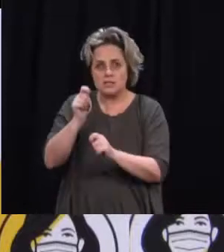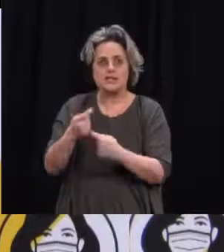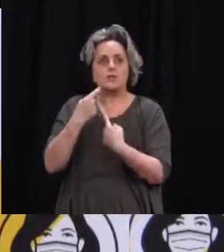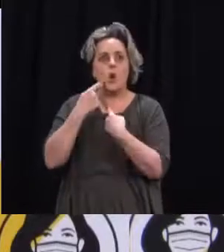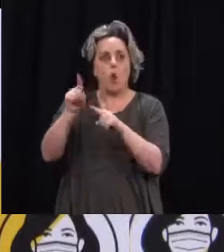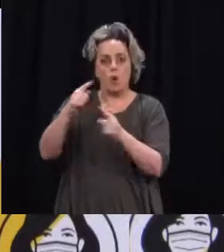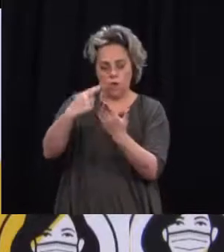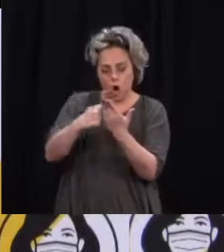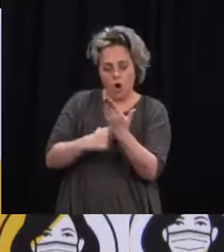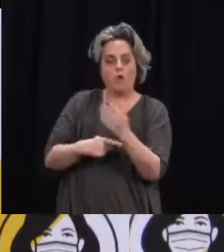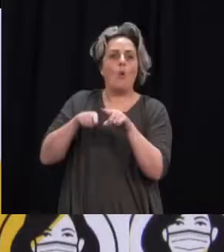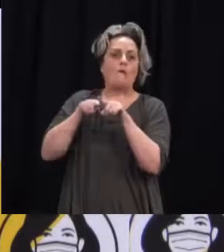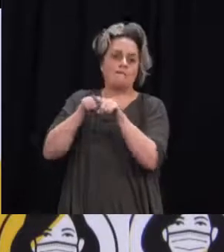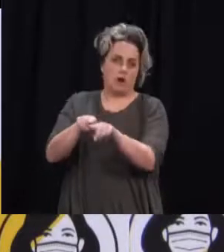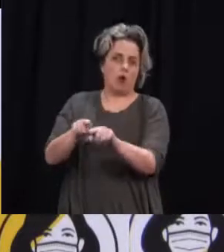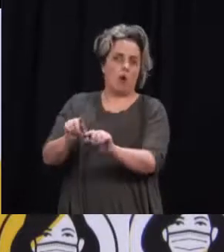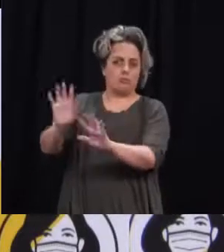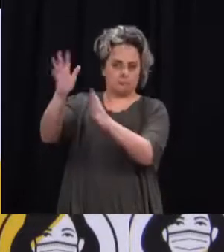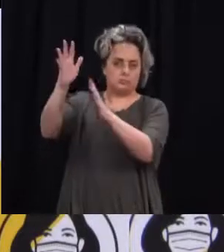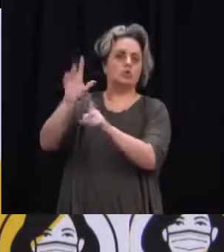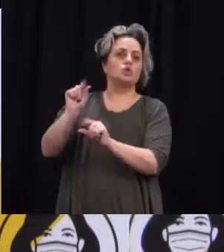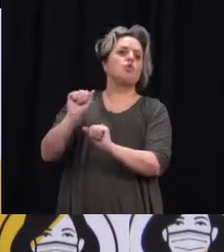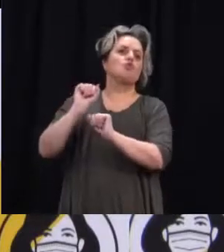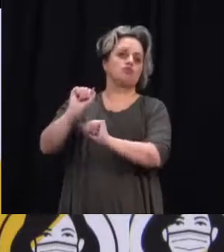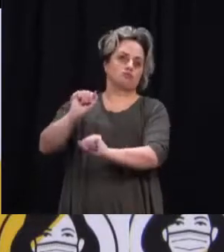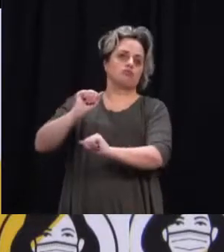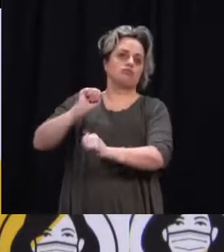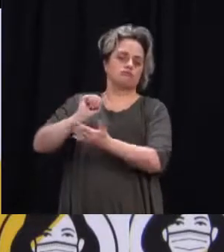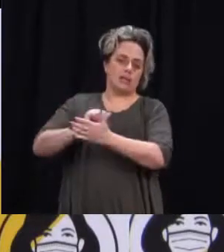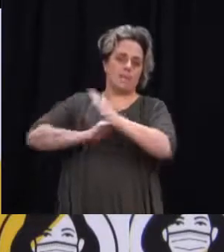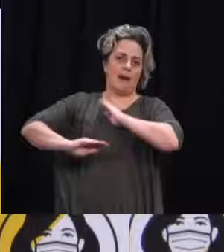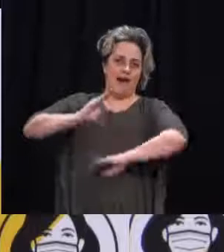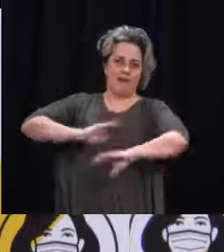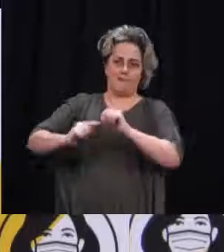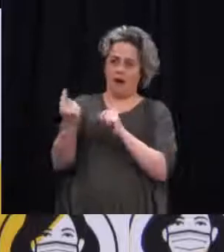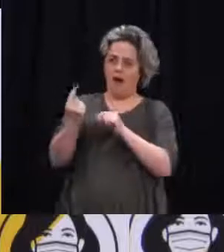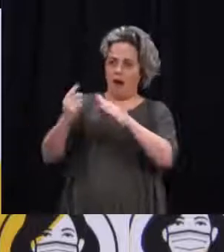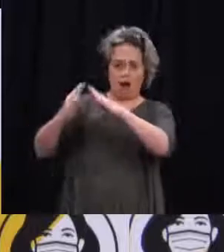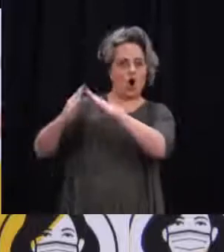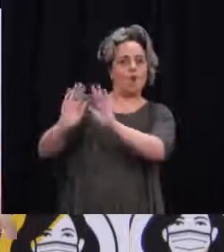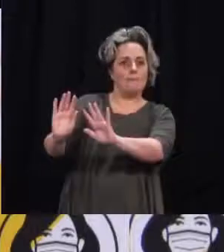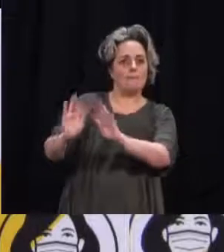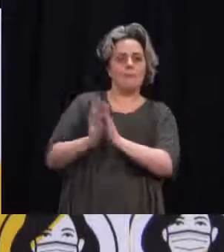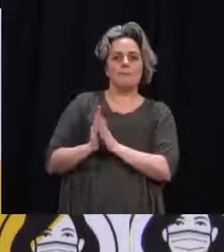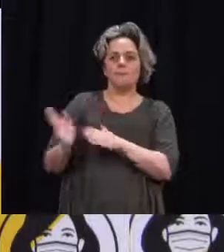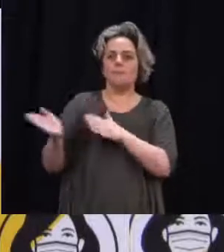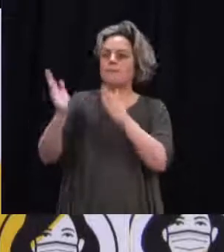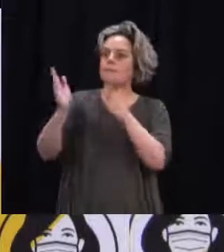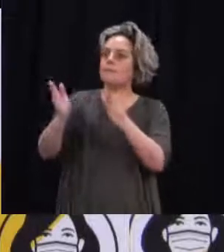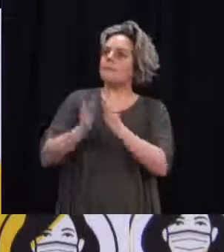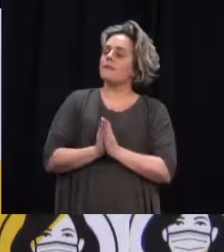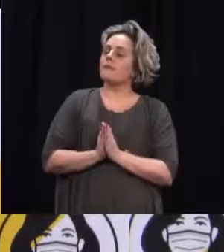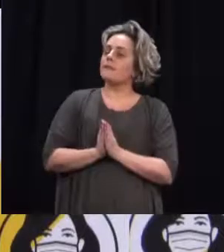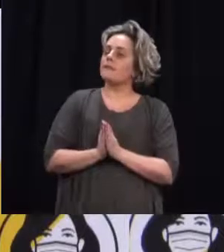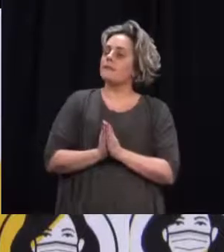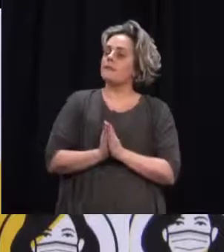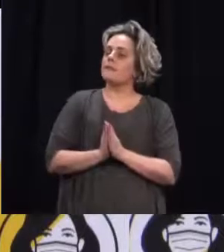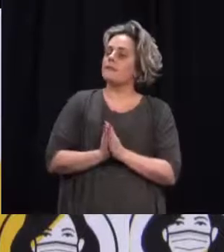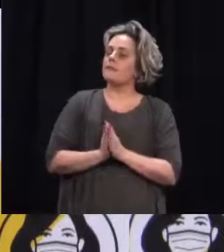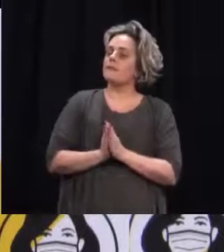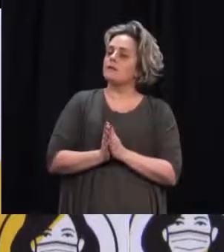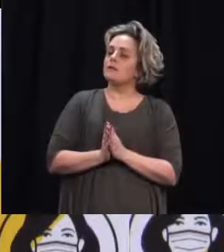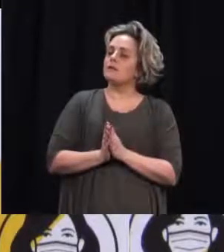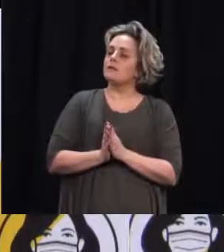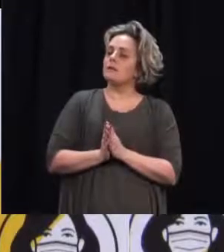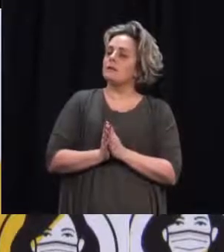as Dr. Bloomfield said, did exactly the right thing in terms of isolating. I'm just going to take Joe and then Jenna. Just in terms of, I